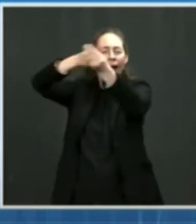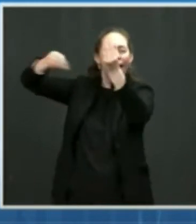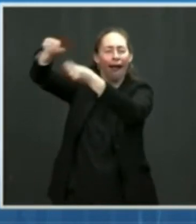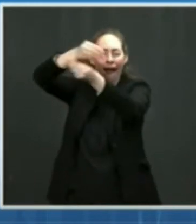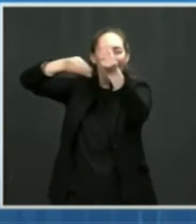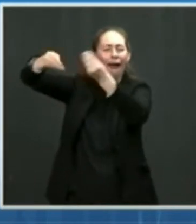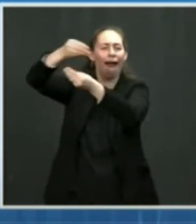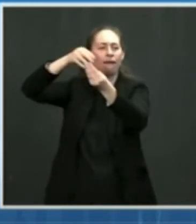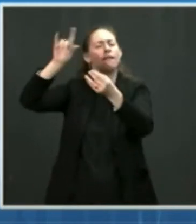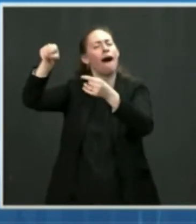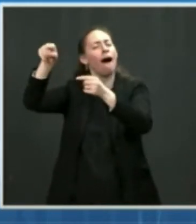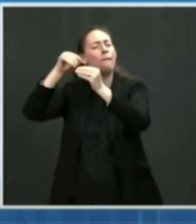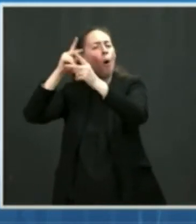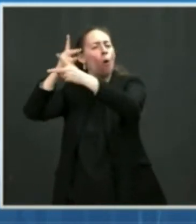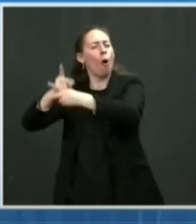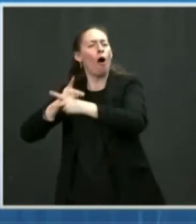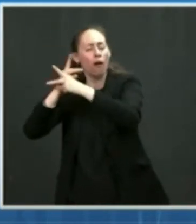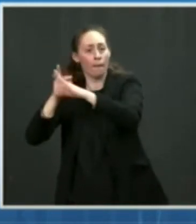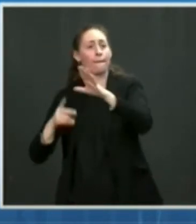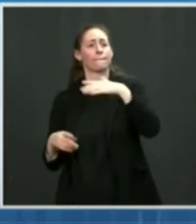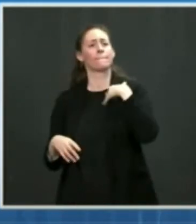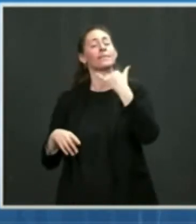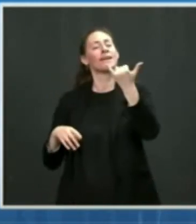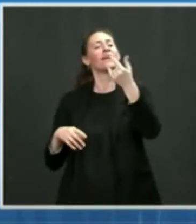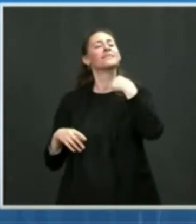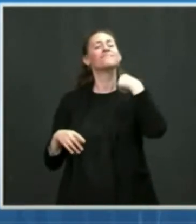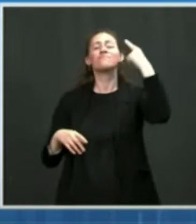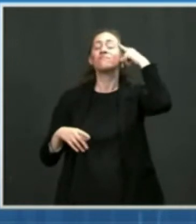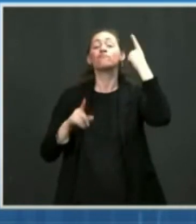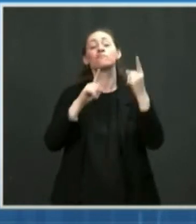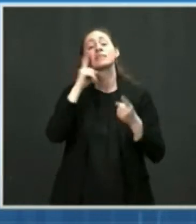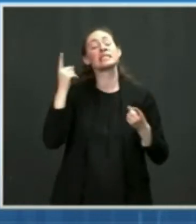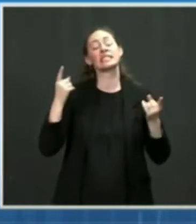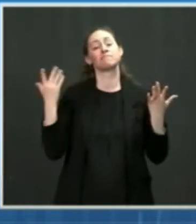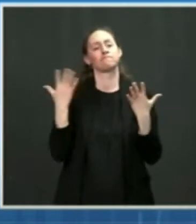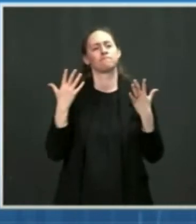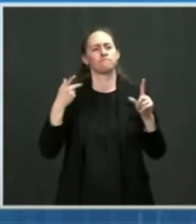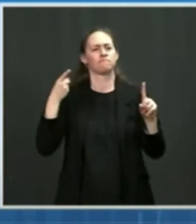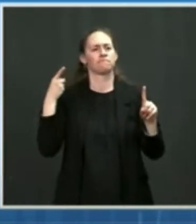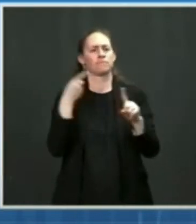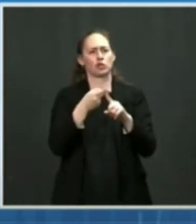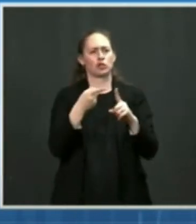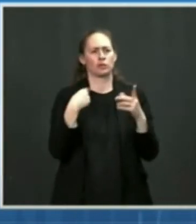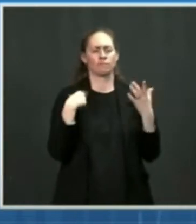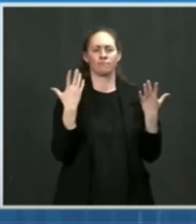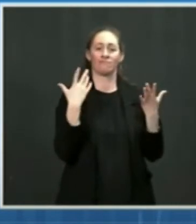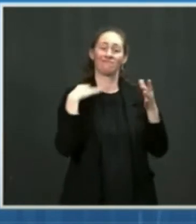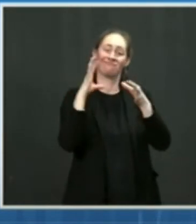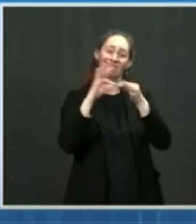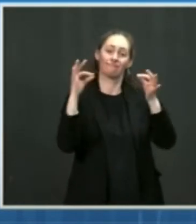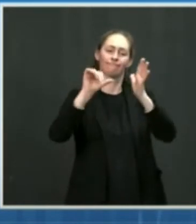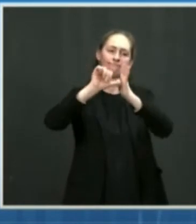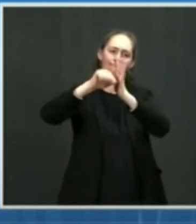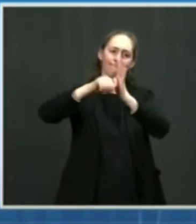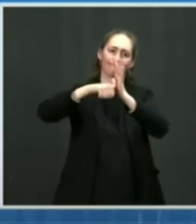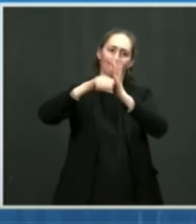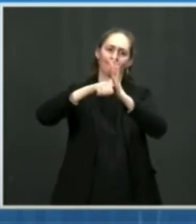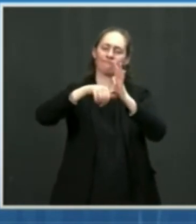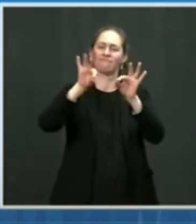think that your question just triggered the real reason why we say that all the time. Great. Next